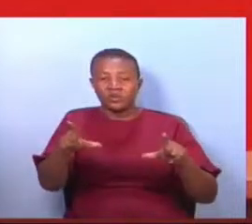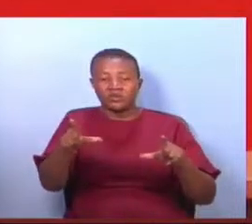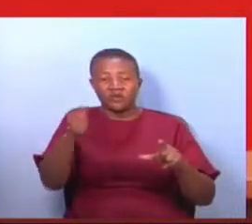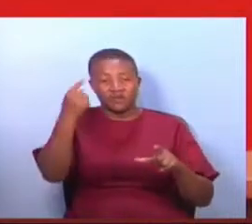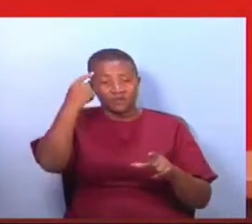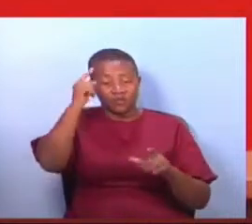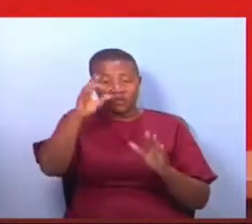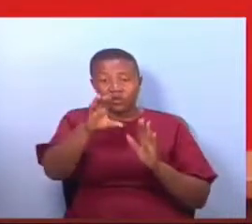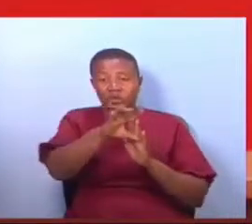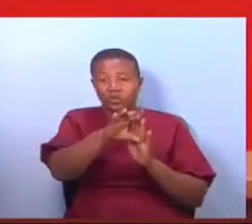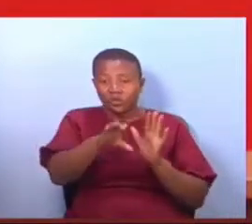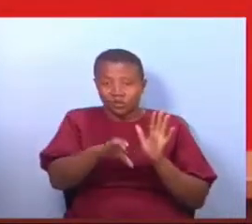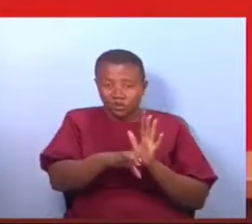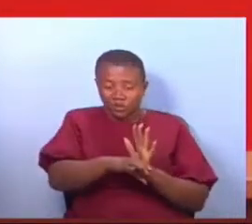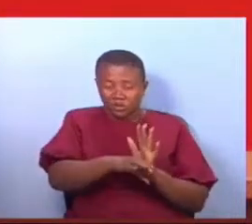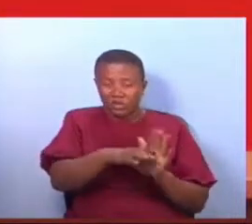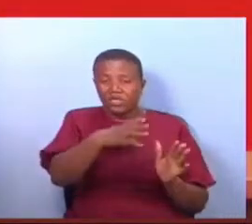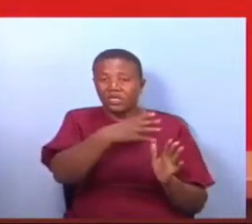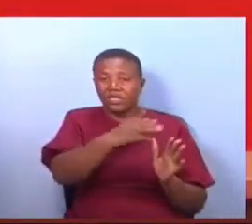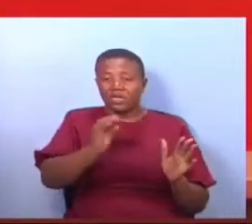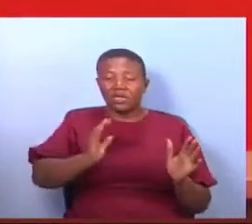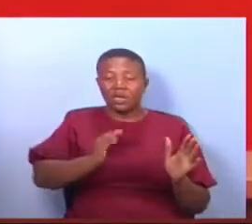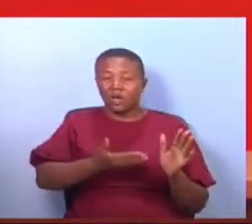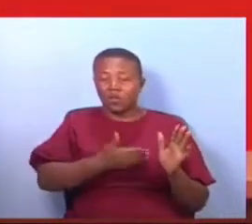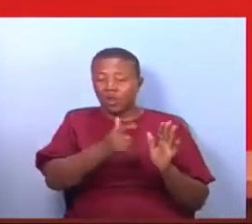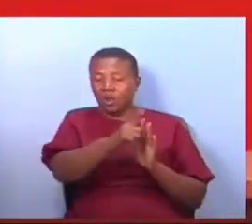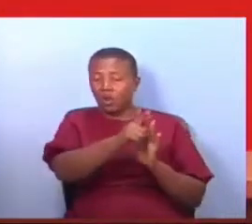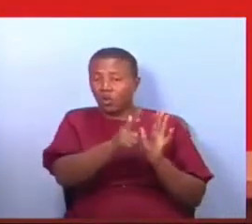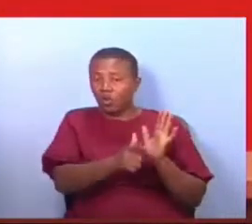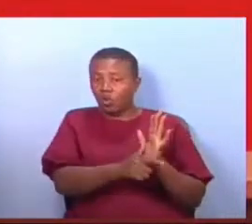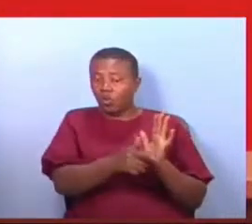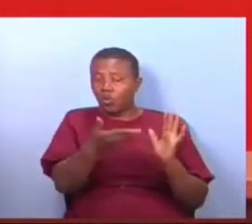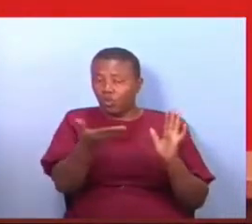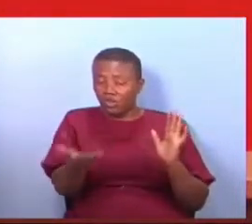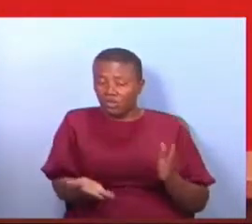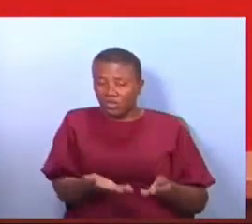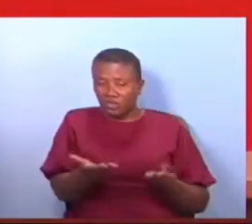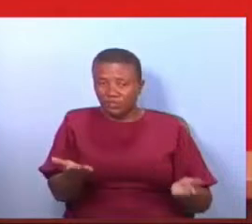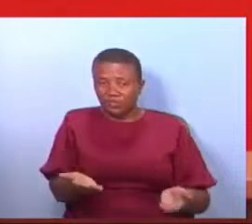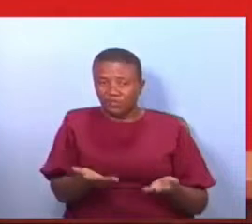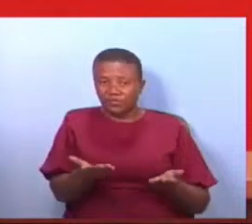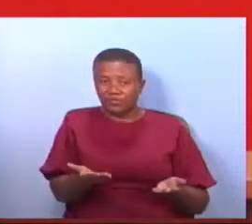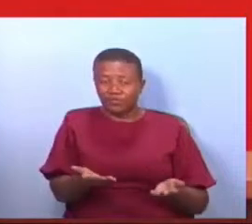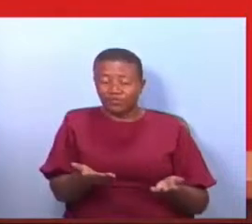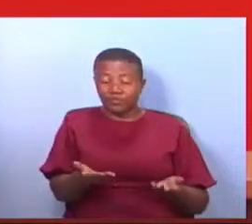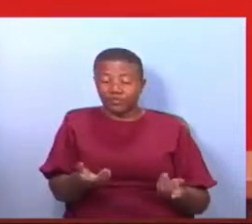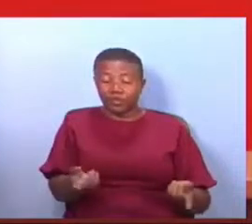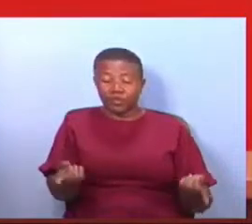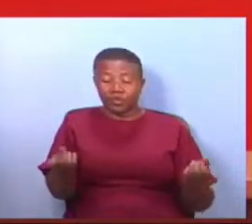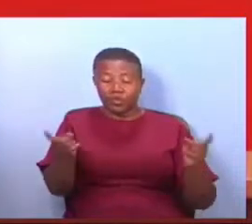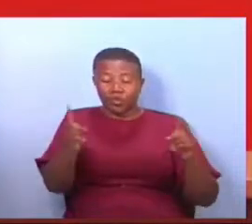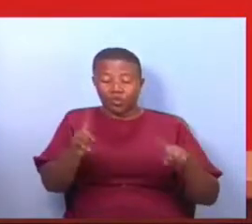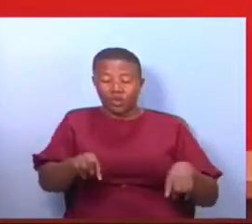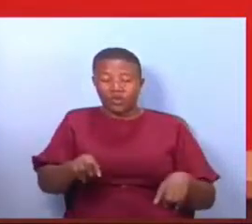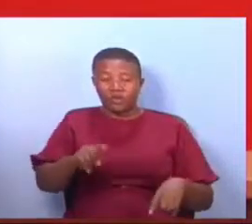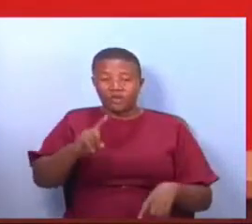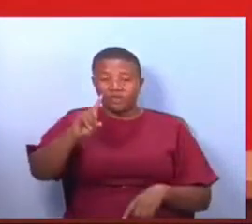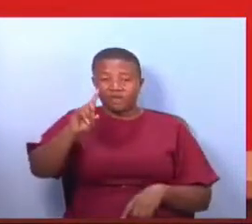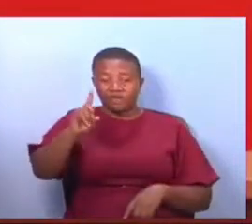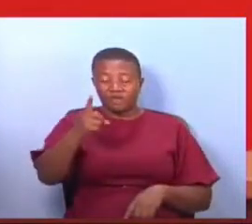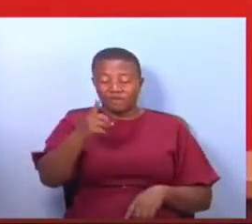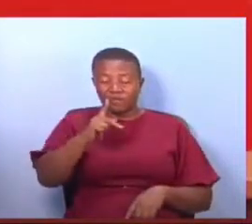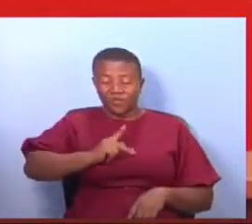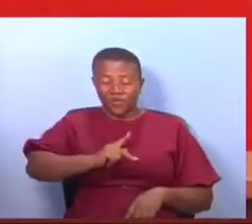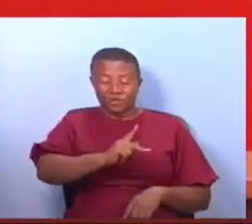and our standing orders. The language used is when Parliament first meets.